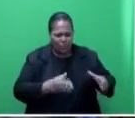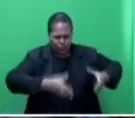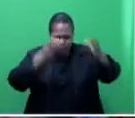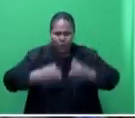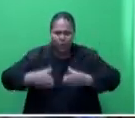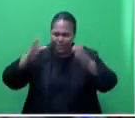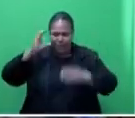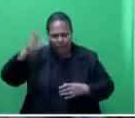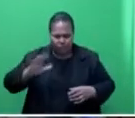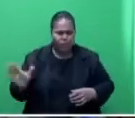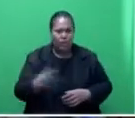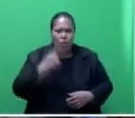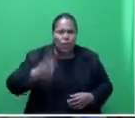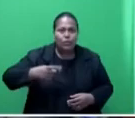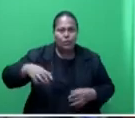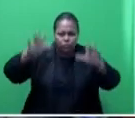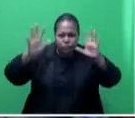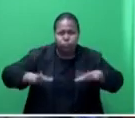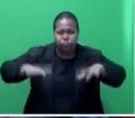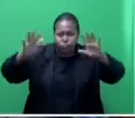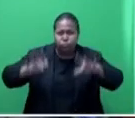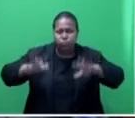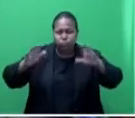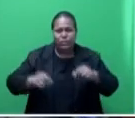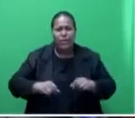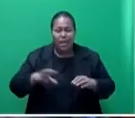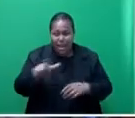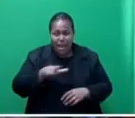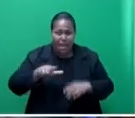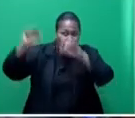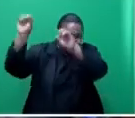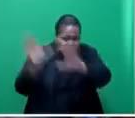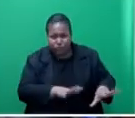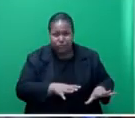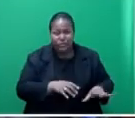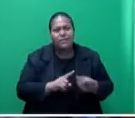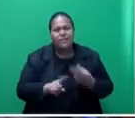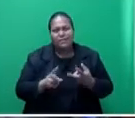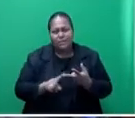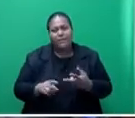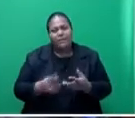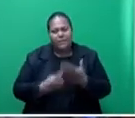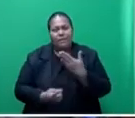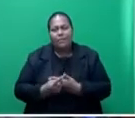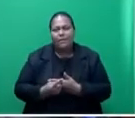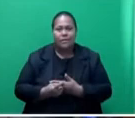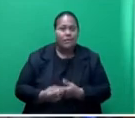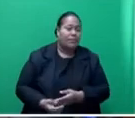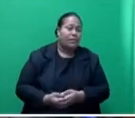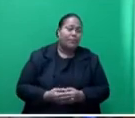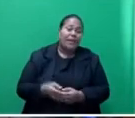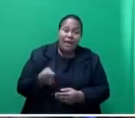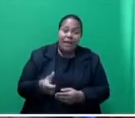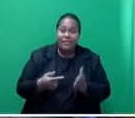with continuous heavy rain, major floodings and major landslides. Post-TC Yasa, the WEF team that was deployed